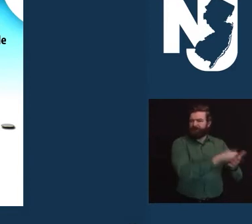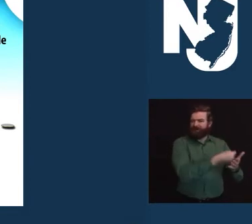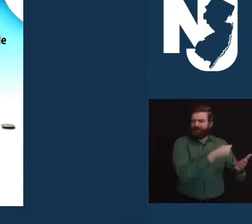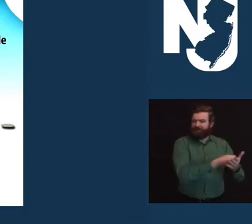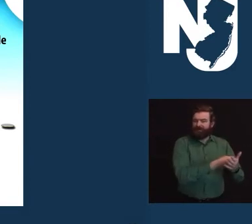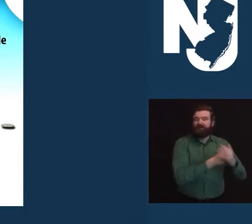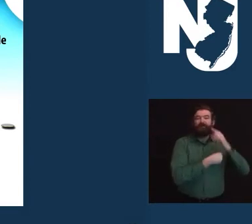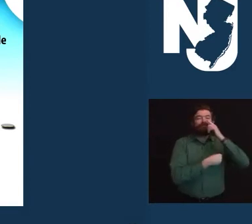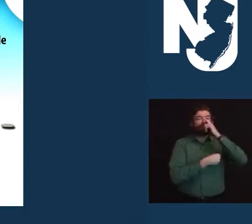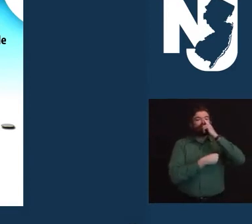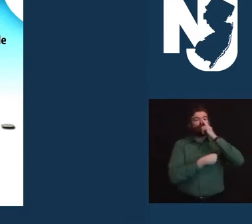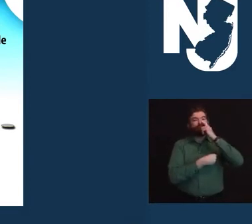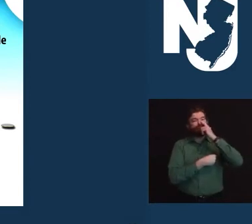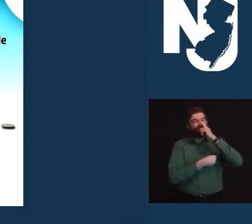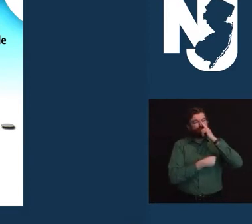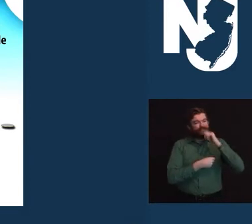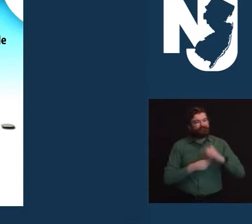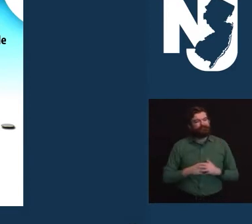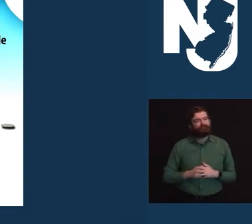it's